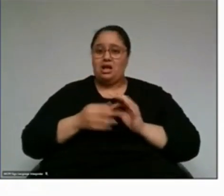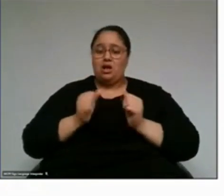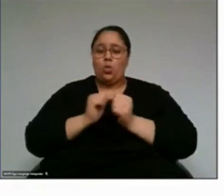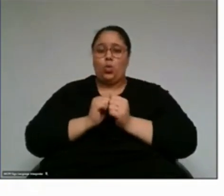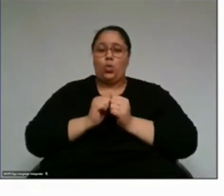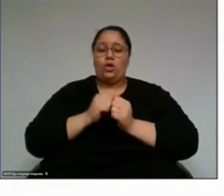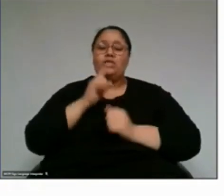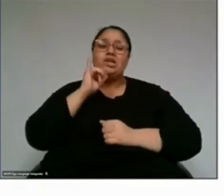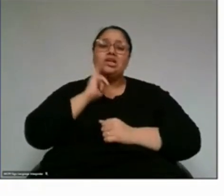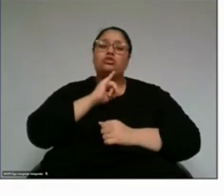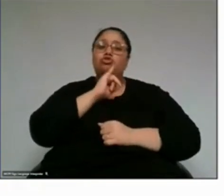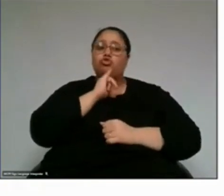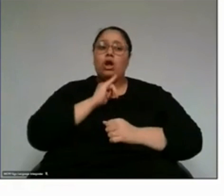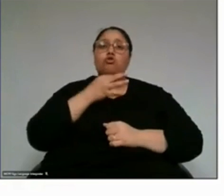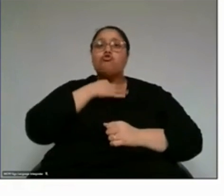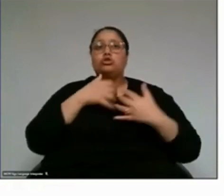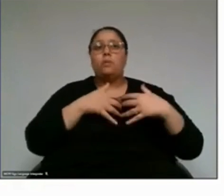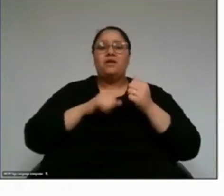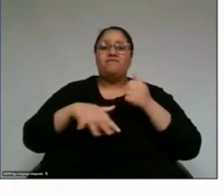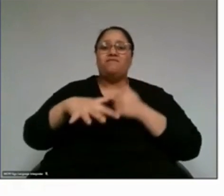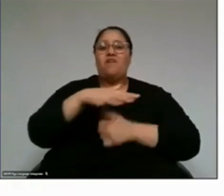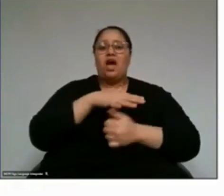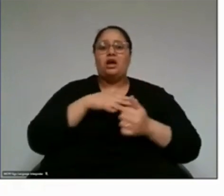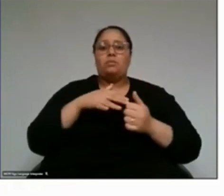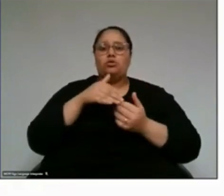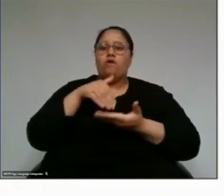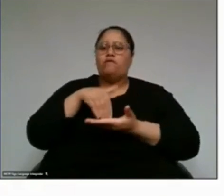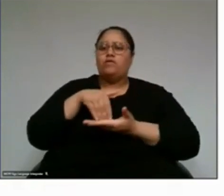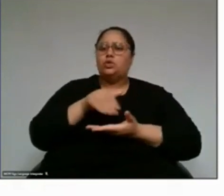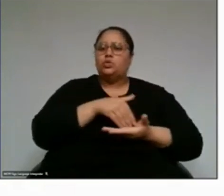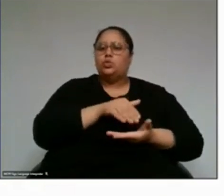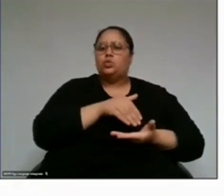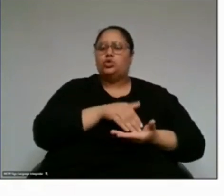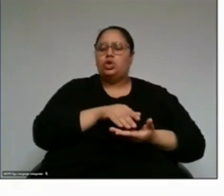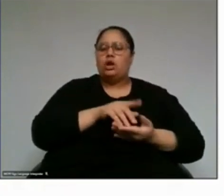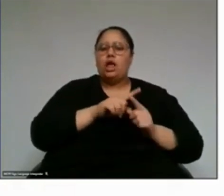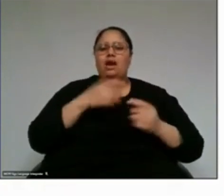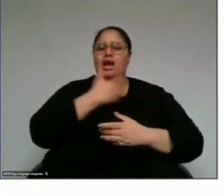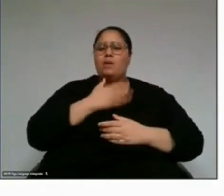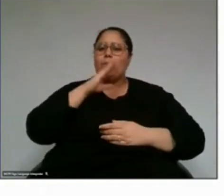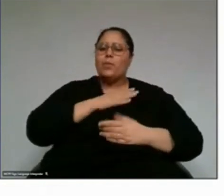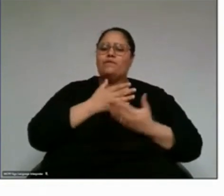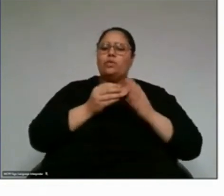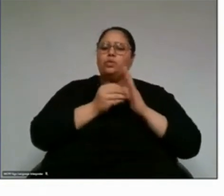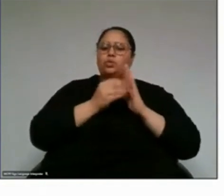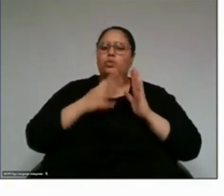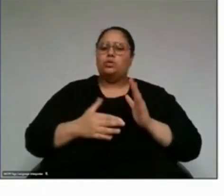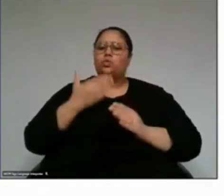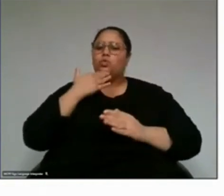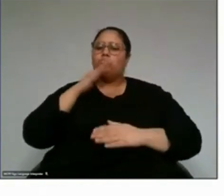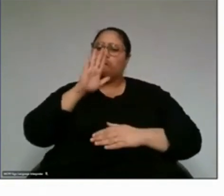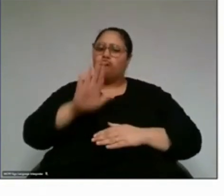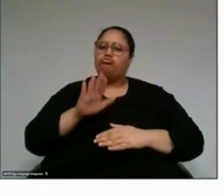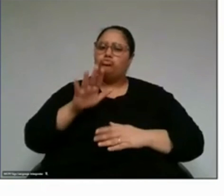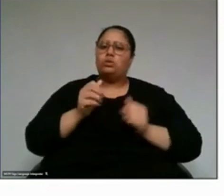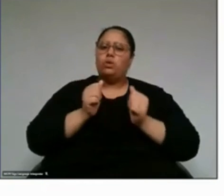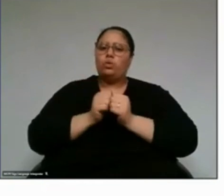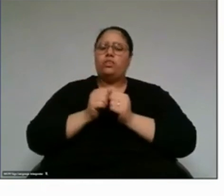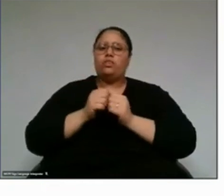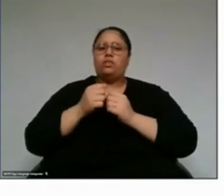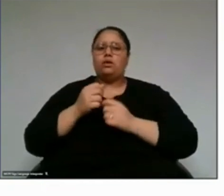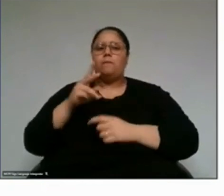Israel risks creating an environment of exclusion and discomfort for students who sympathize with the plight